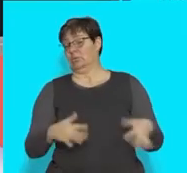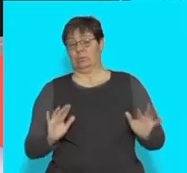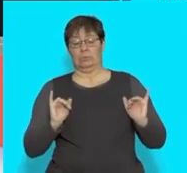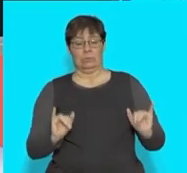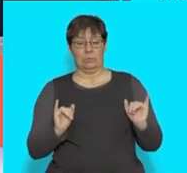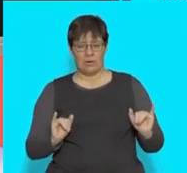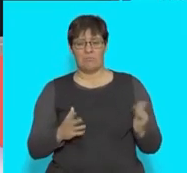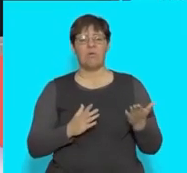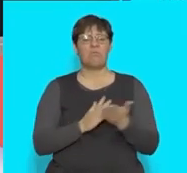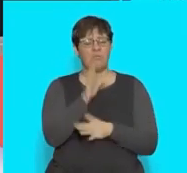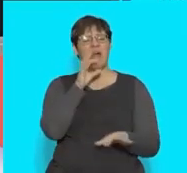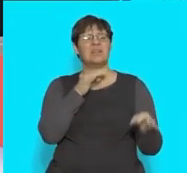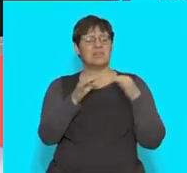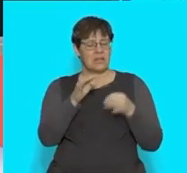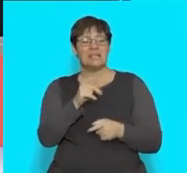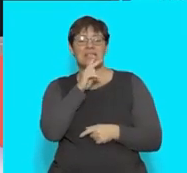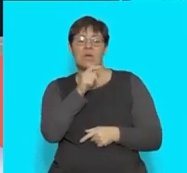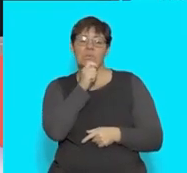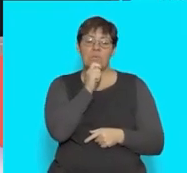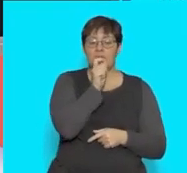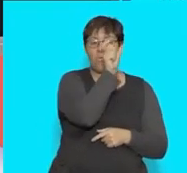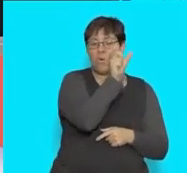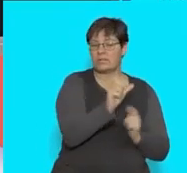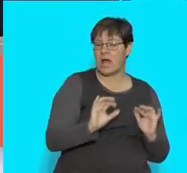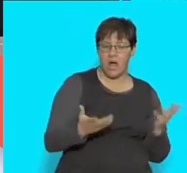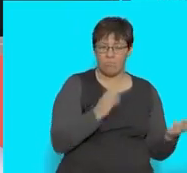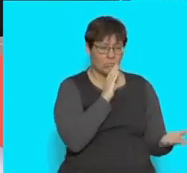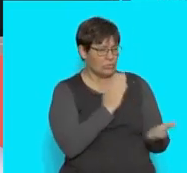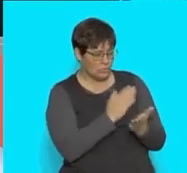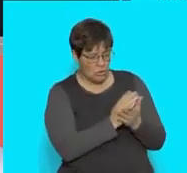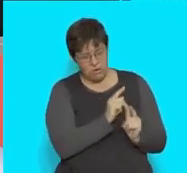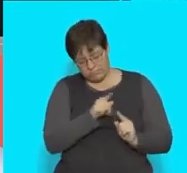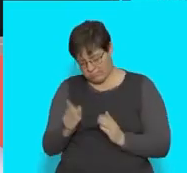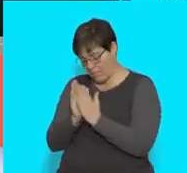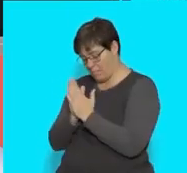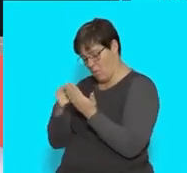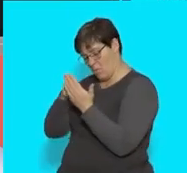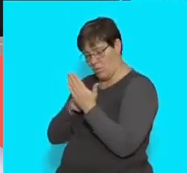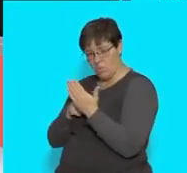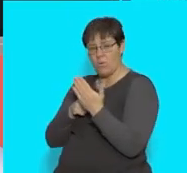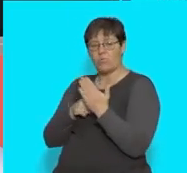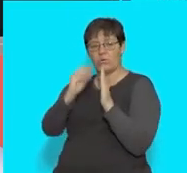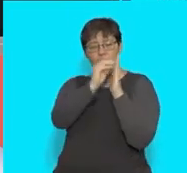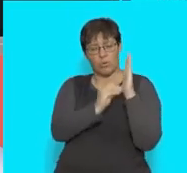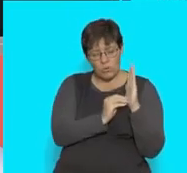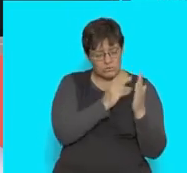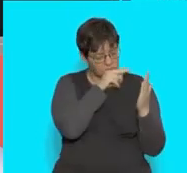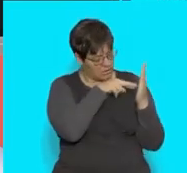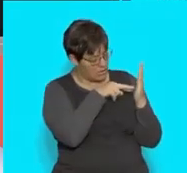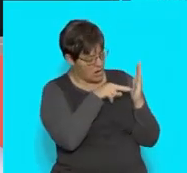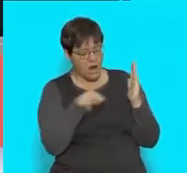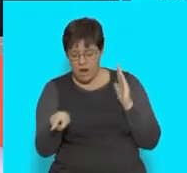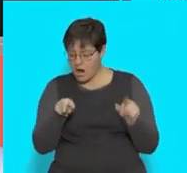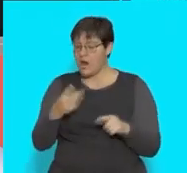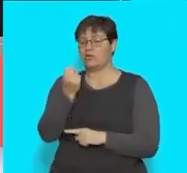once again, listen to how I use the words. And if you're not sure, always go over the notes or your textbook so that you're able